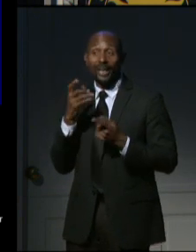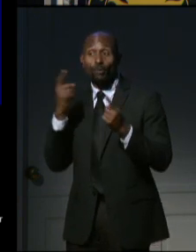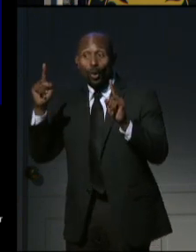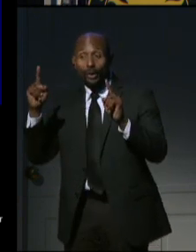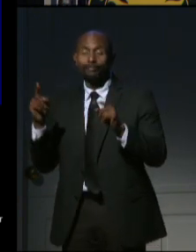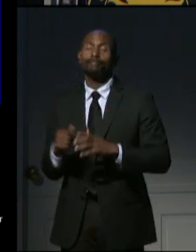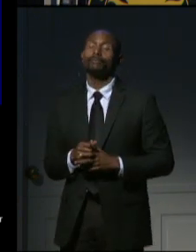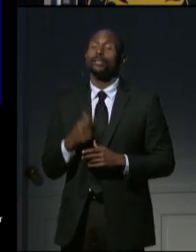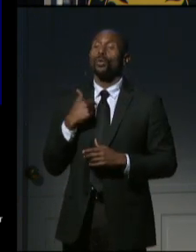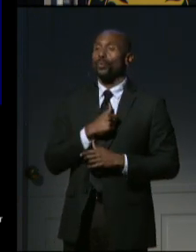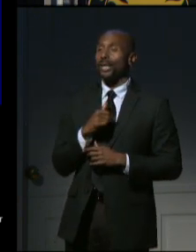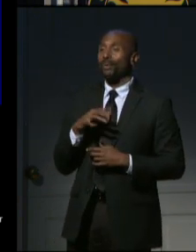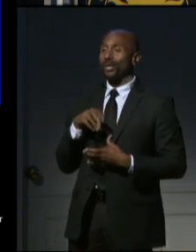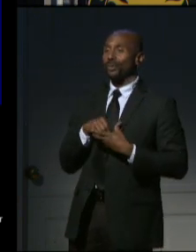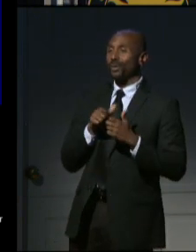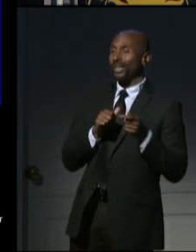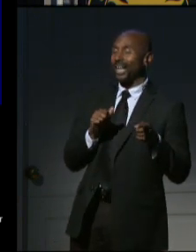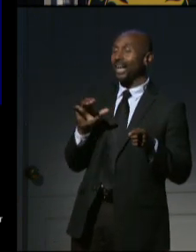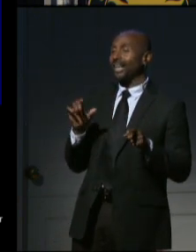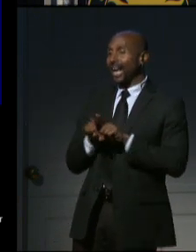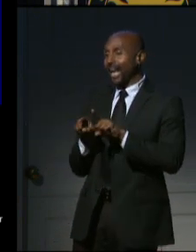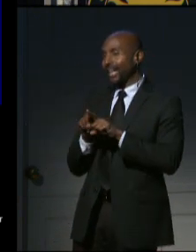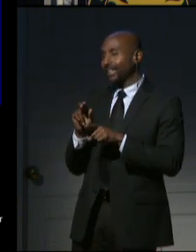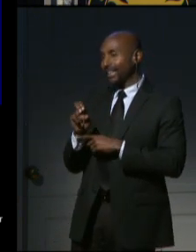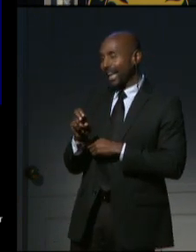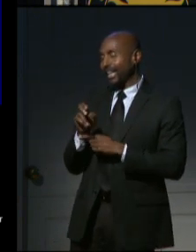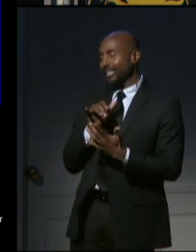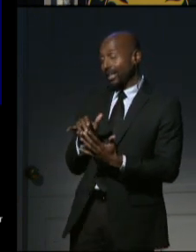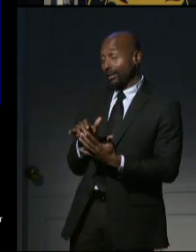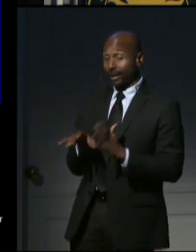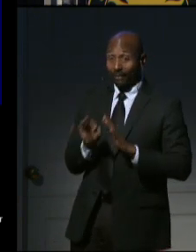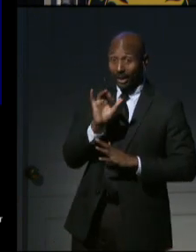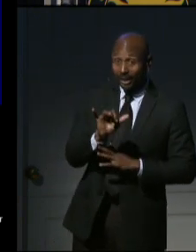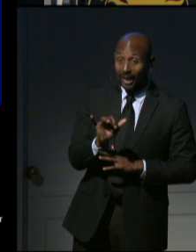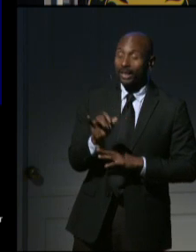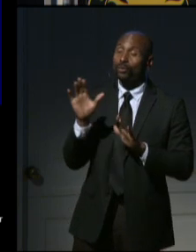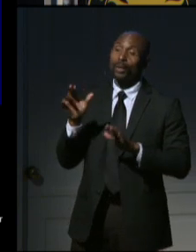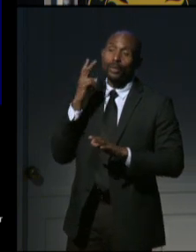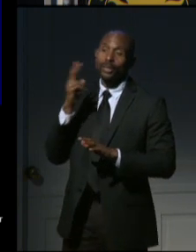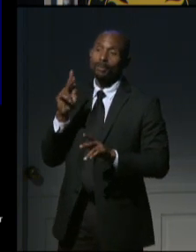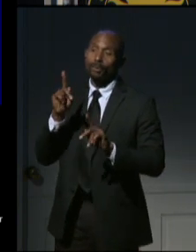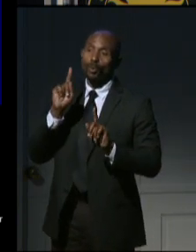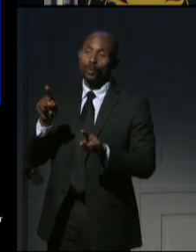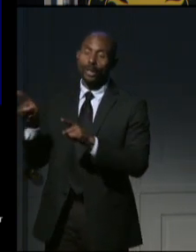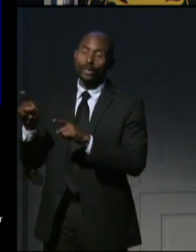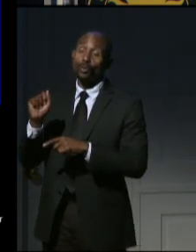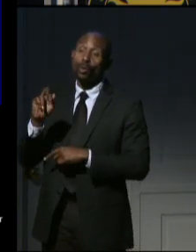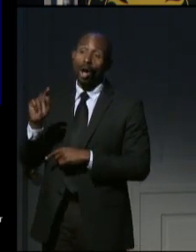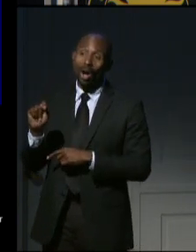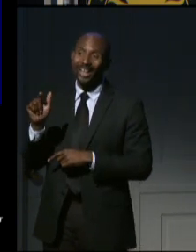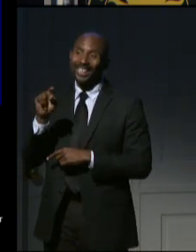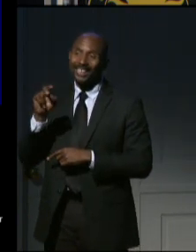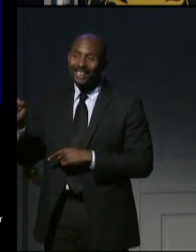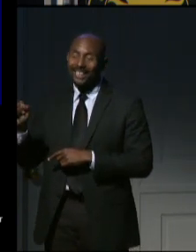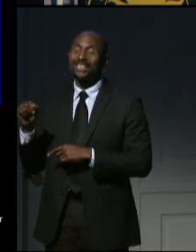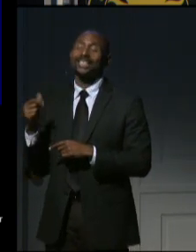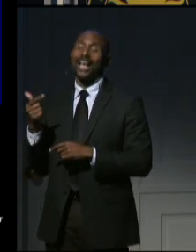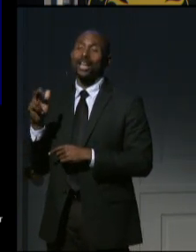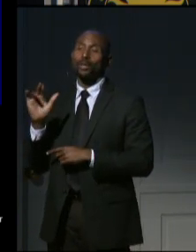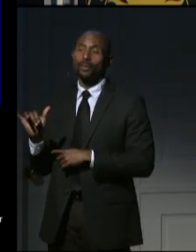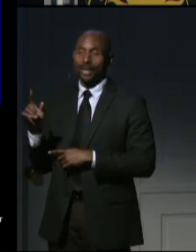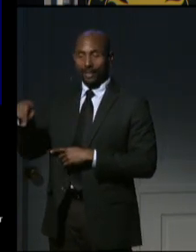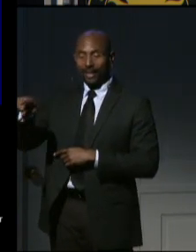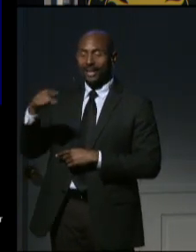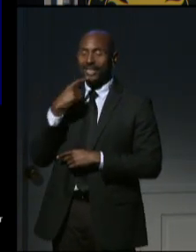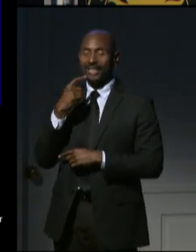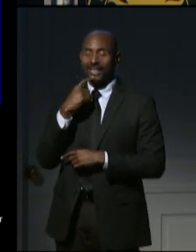case study within that, and finding that was really great to see that people who went into Artland Gallery said that